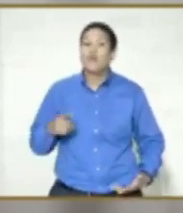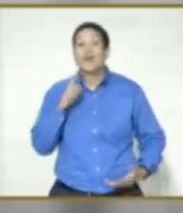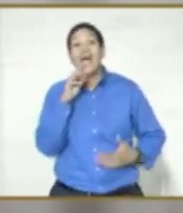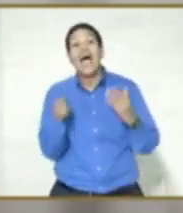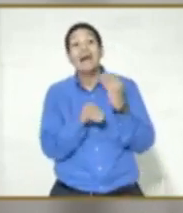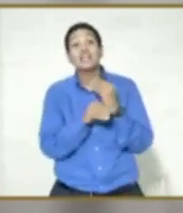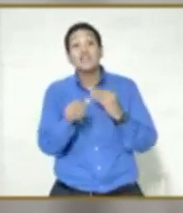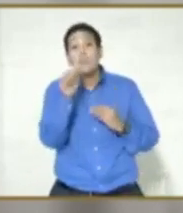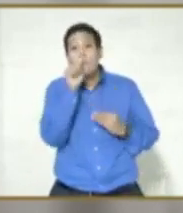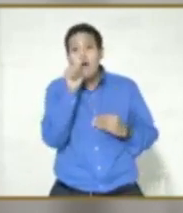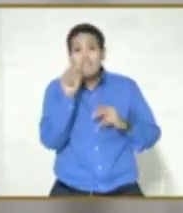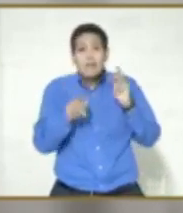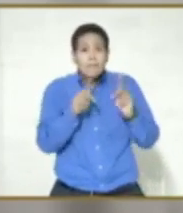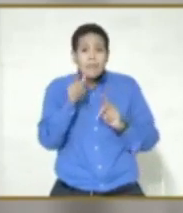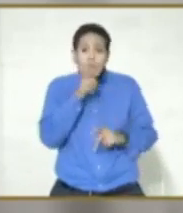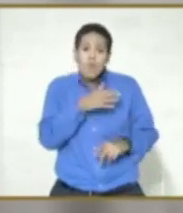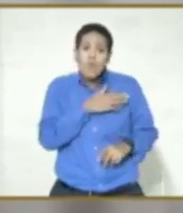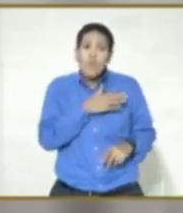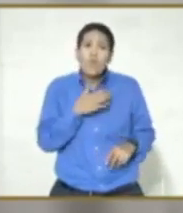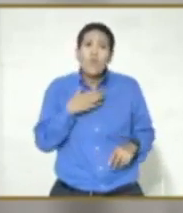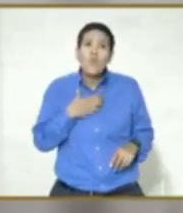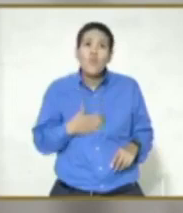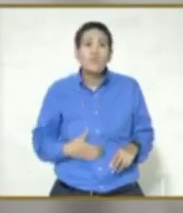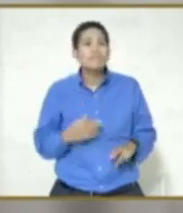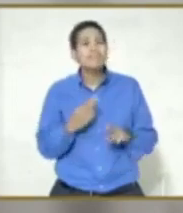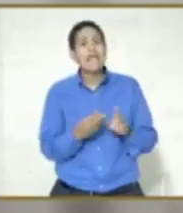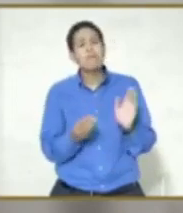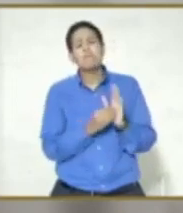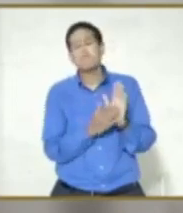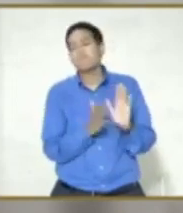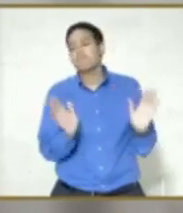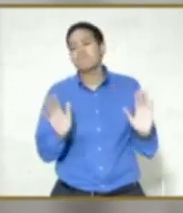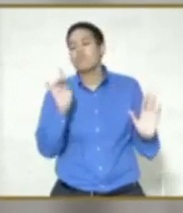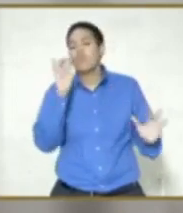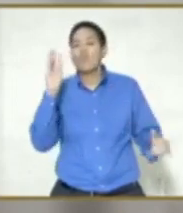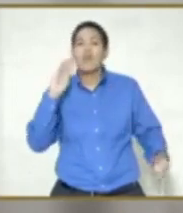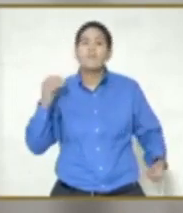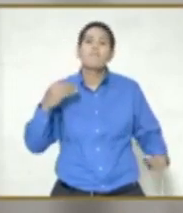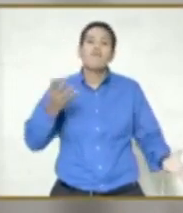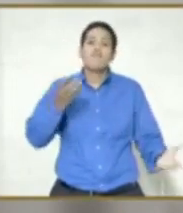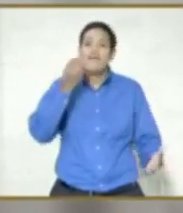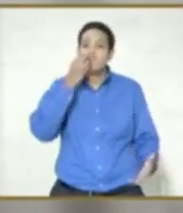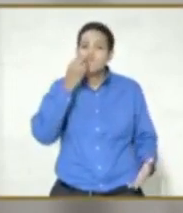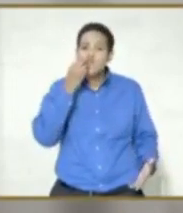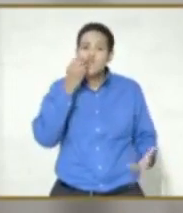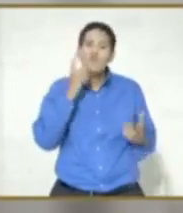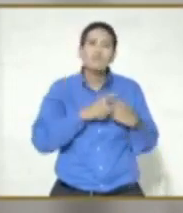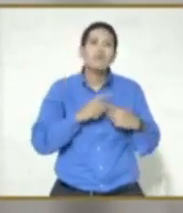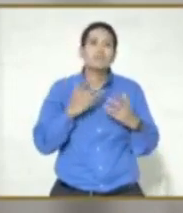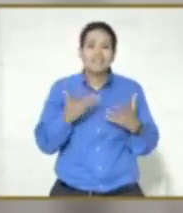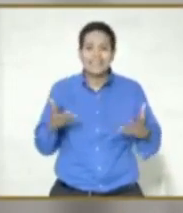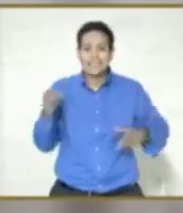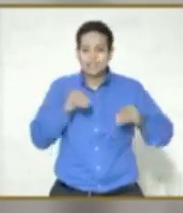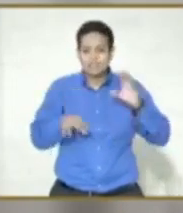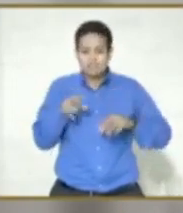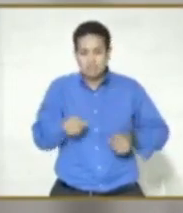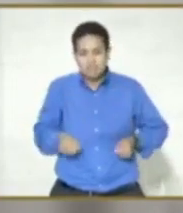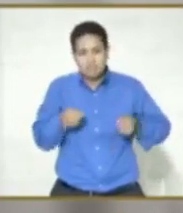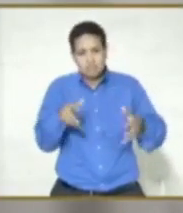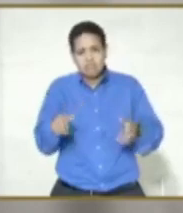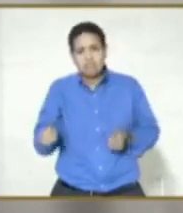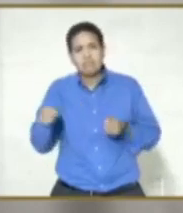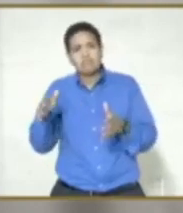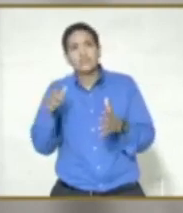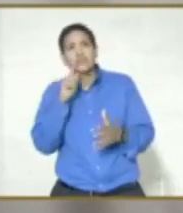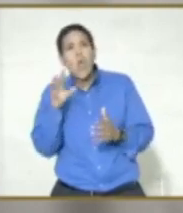private persons who wish to be unnamed that will be providing food and care packages to supplement